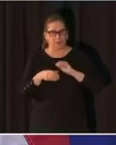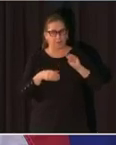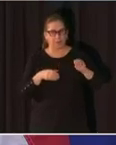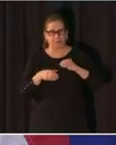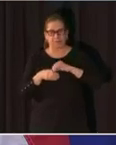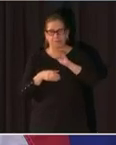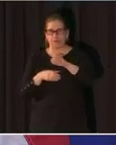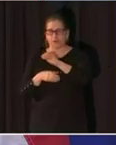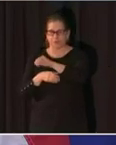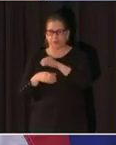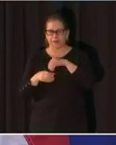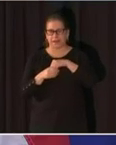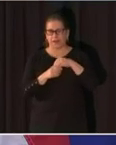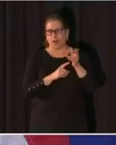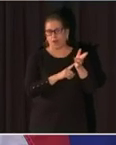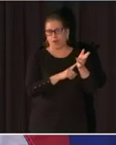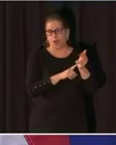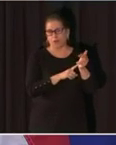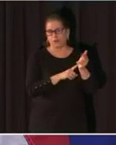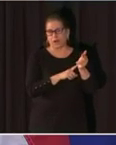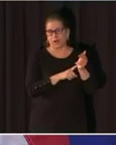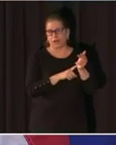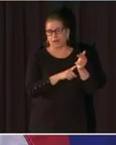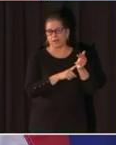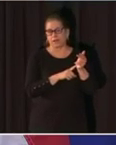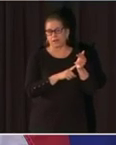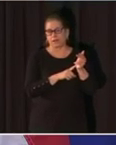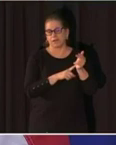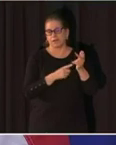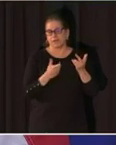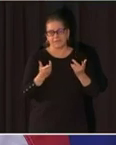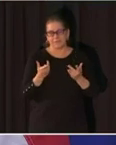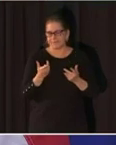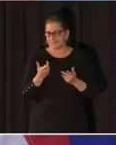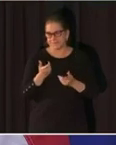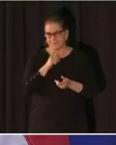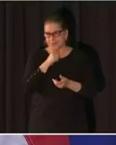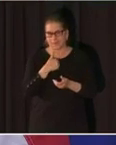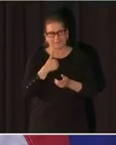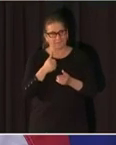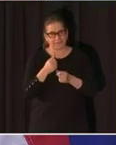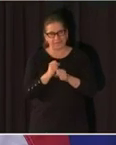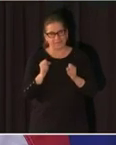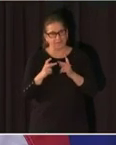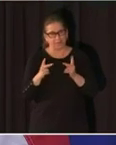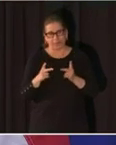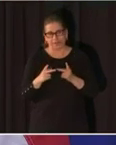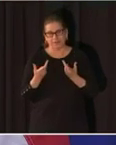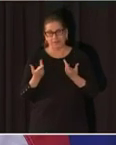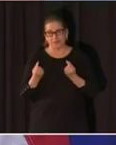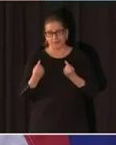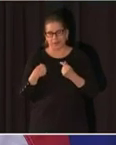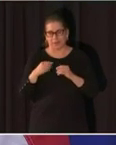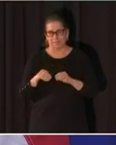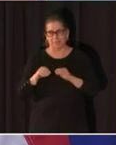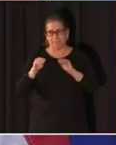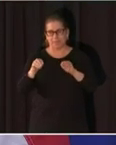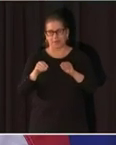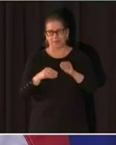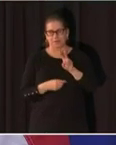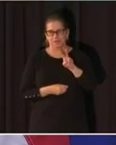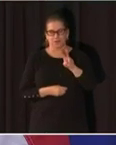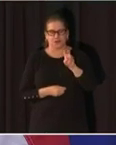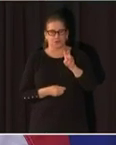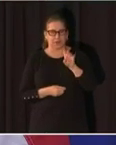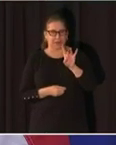but don't have somewhere safe to do that. Right now, we have 284 people in remote quarantine,